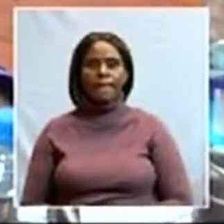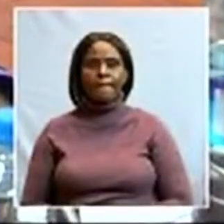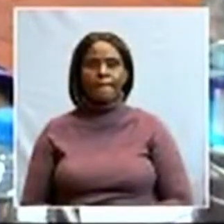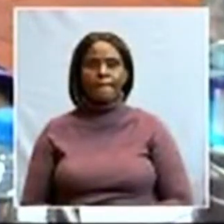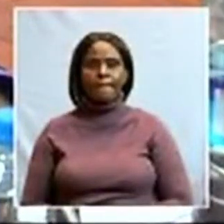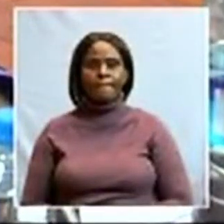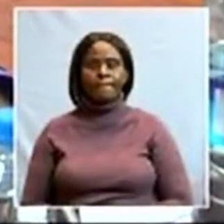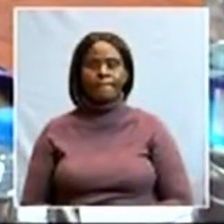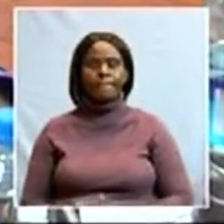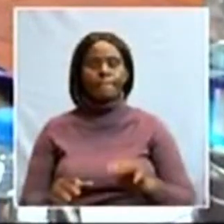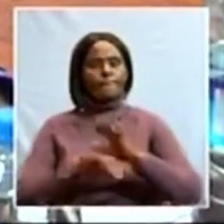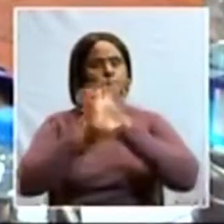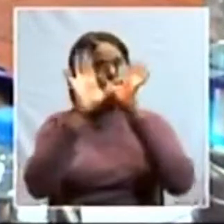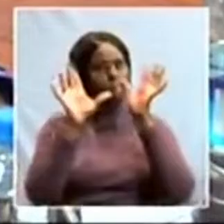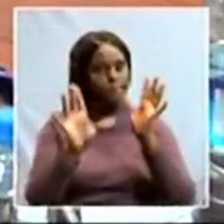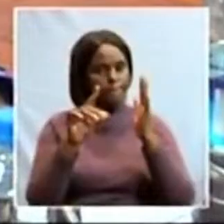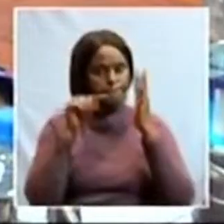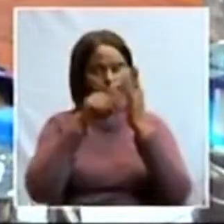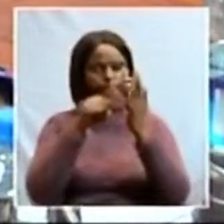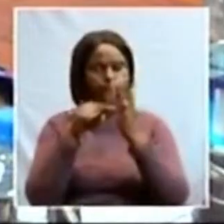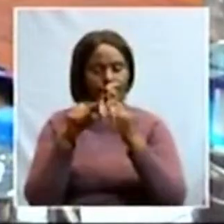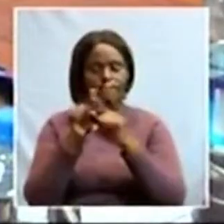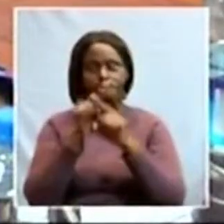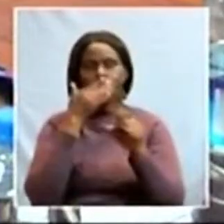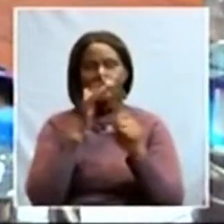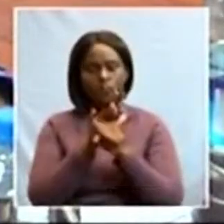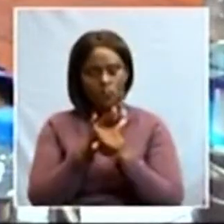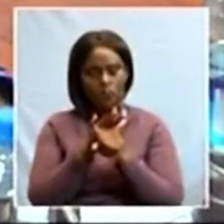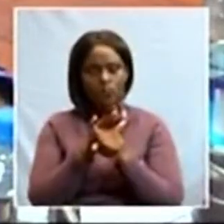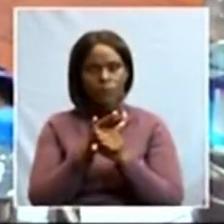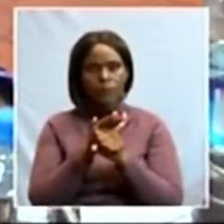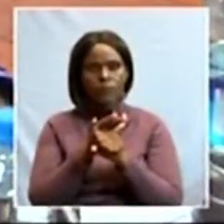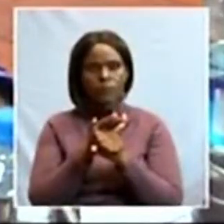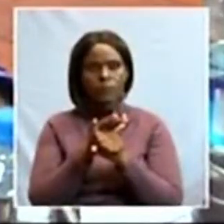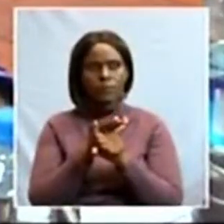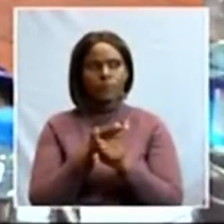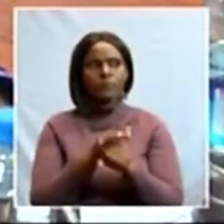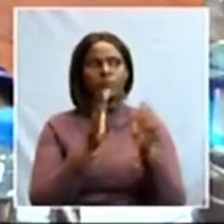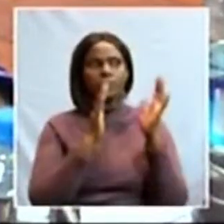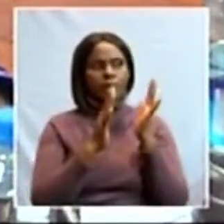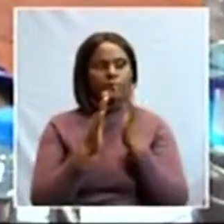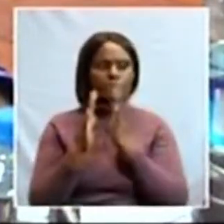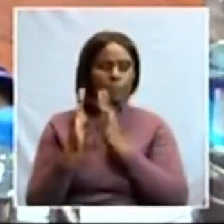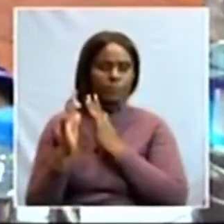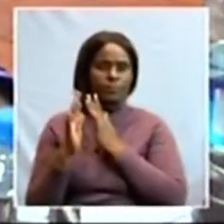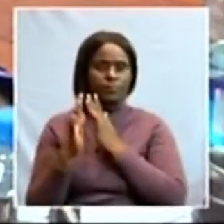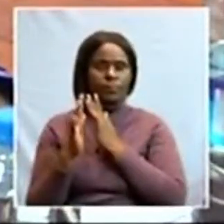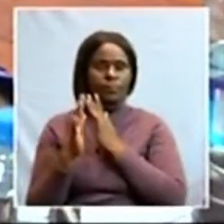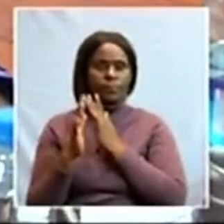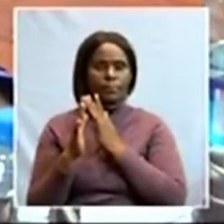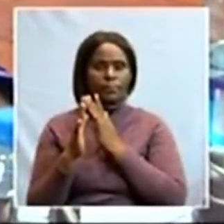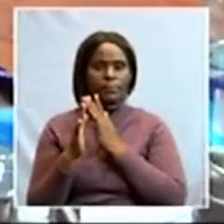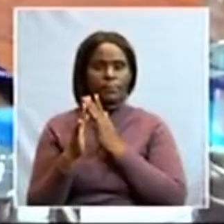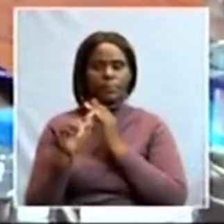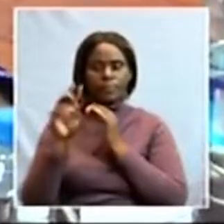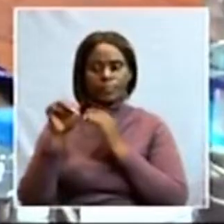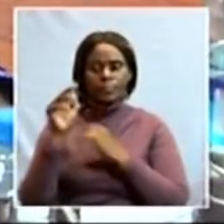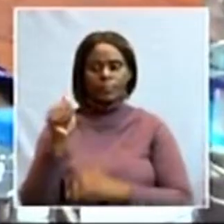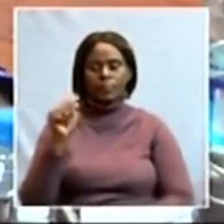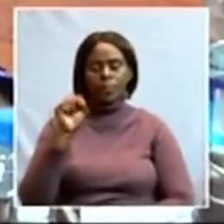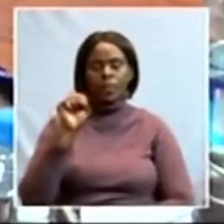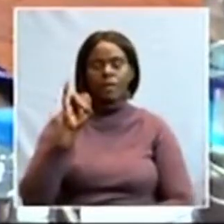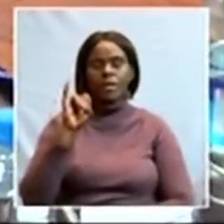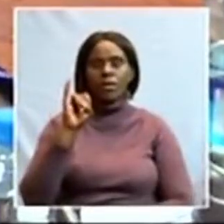to the cited queries and assurance to the committee that the remedial measures to the queries from a site town